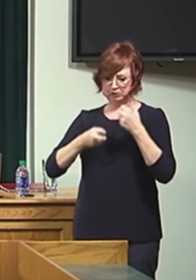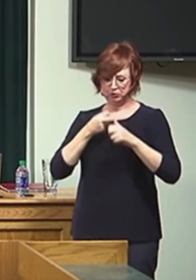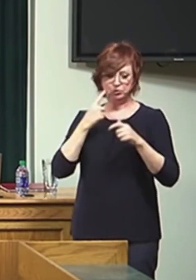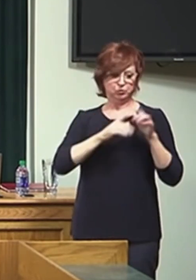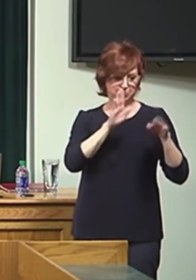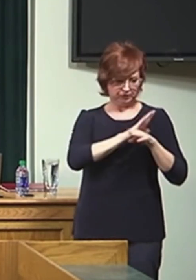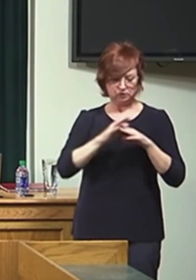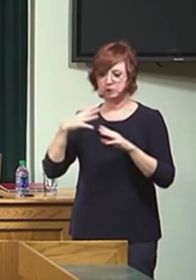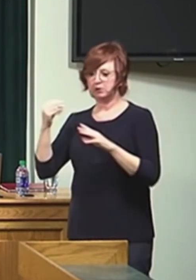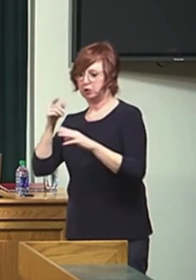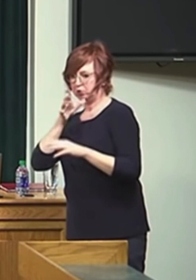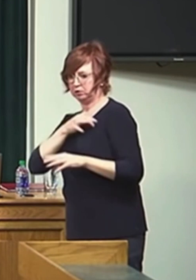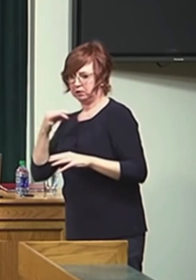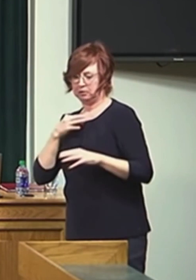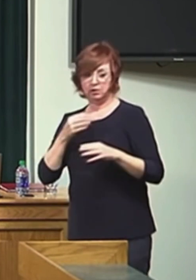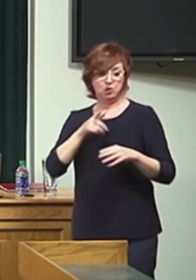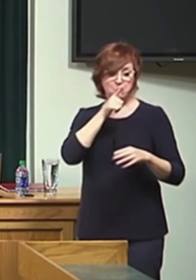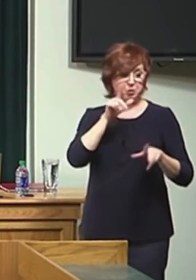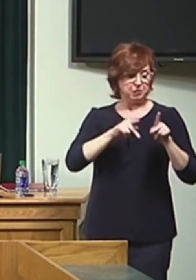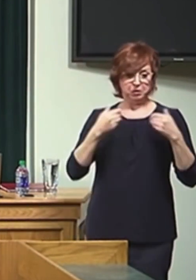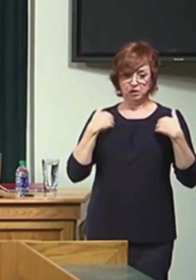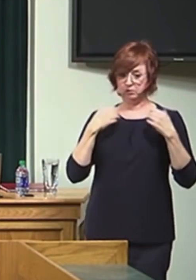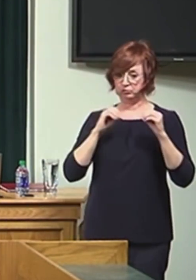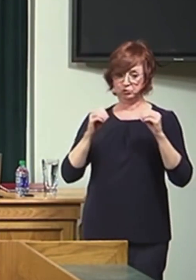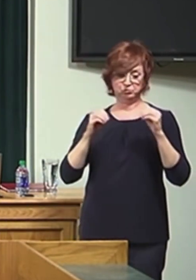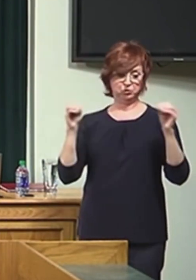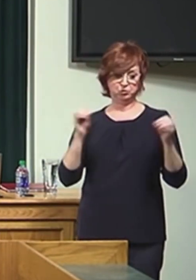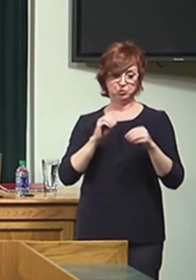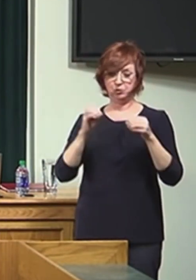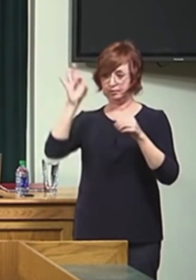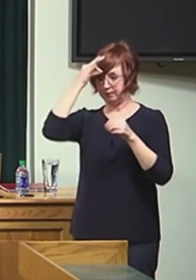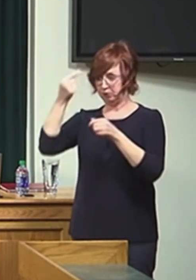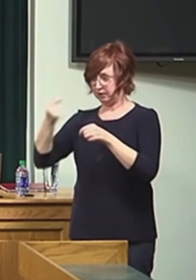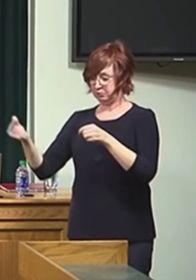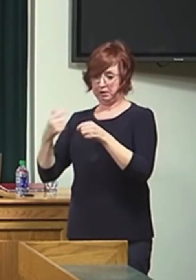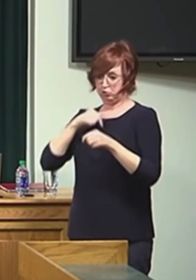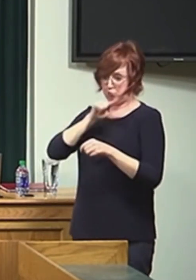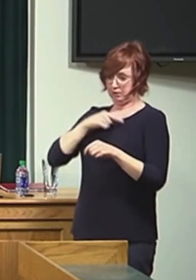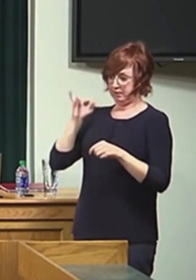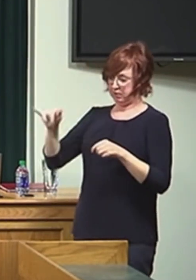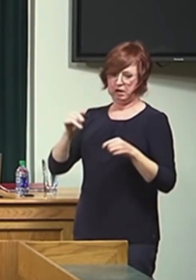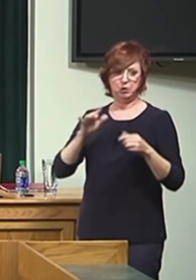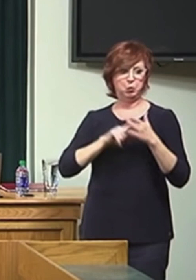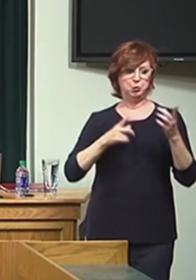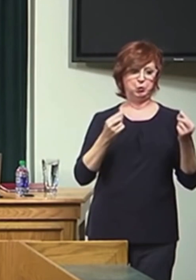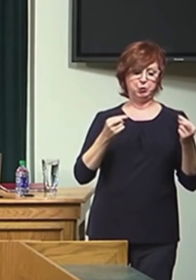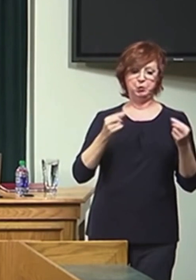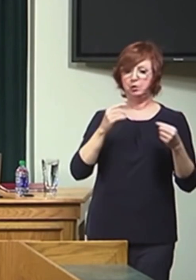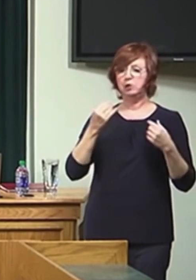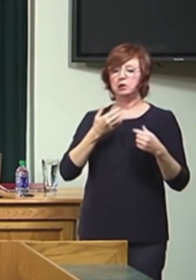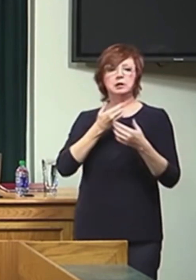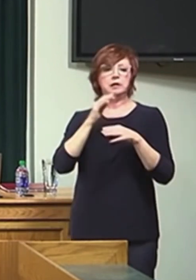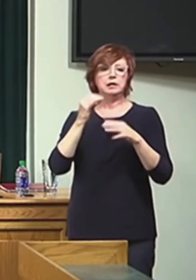He is also releasing a list of businesses to be closed, including clothing stores, shoe stores, jewelry stores, travel agencies, and